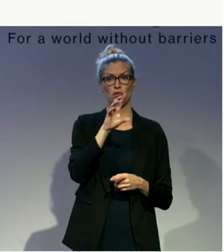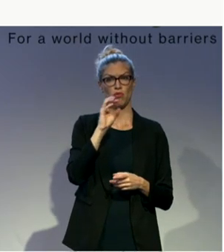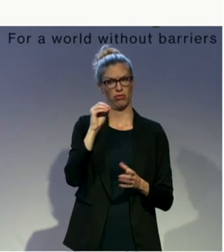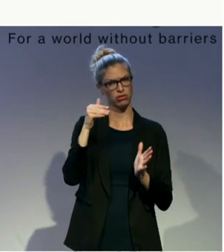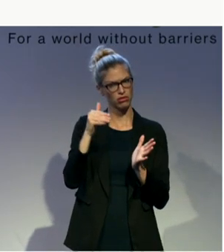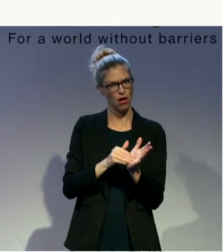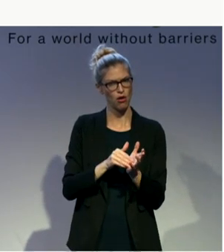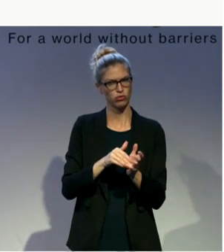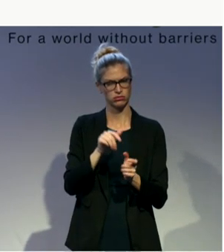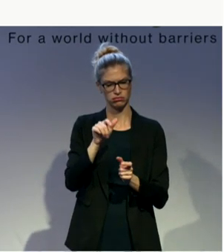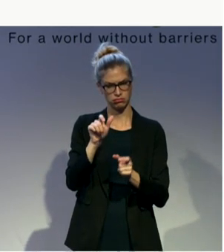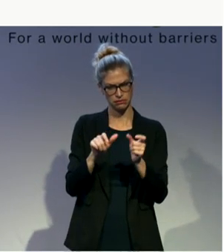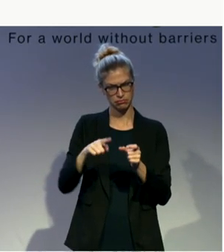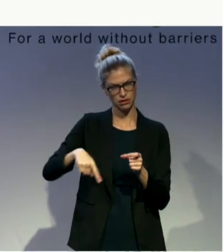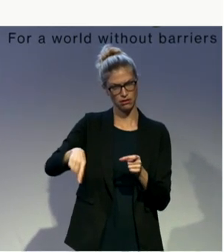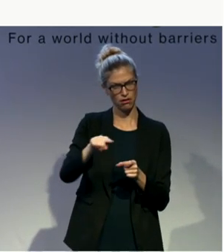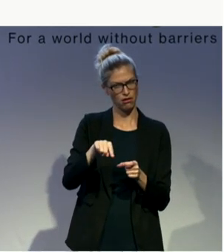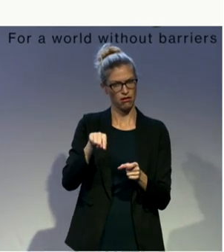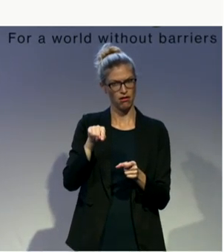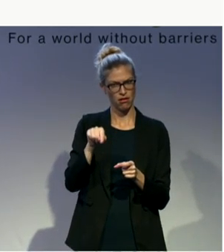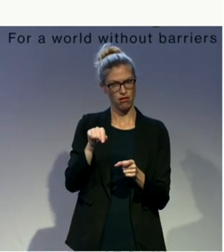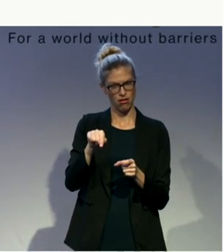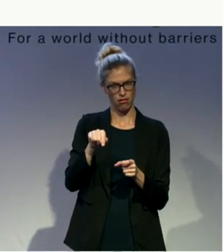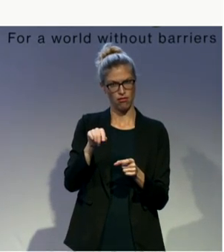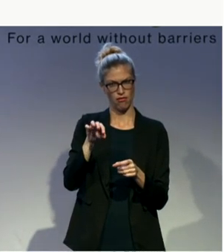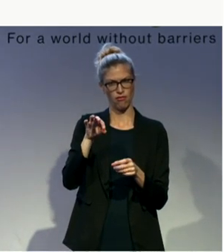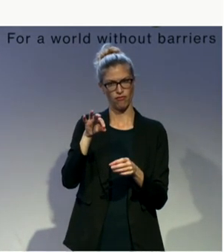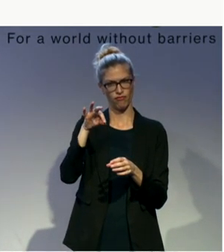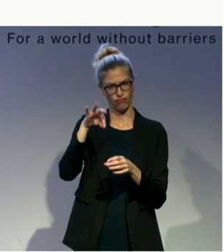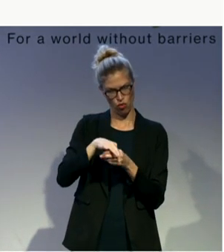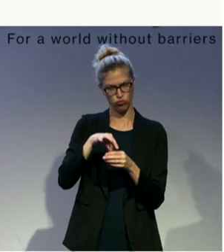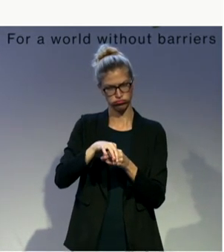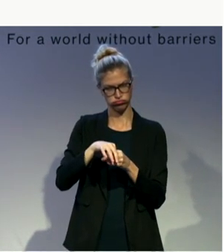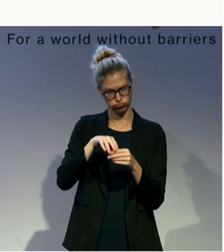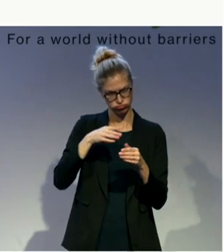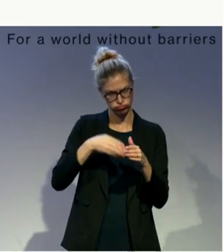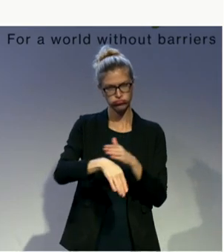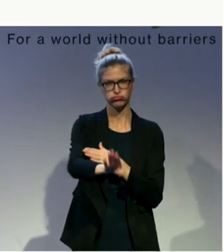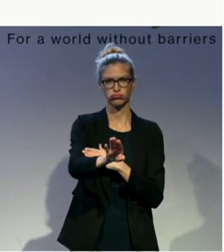your presentation, I found it interesting that you said you involve people with